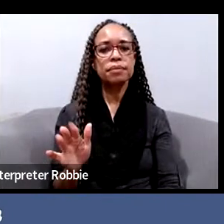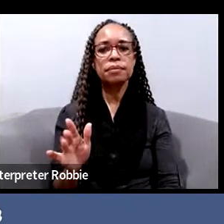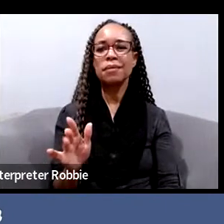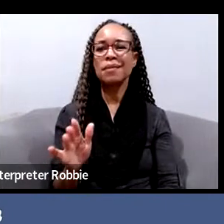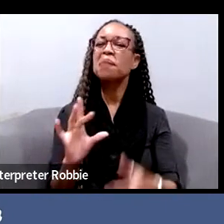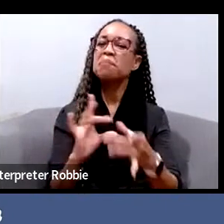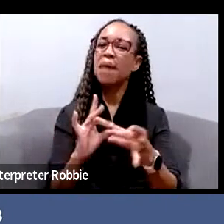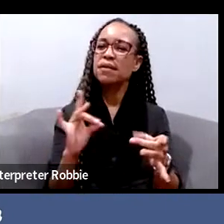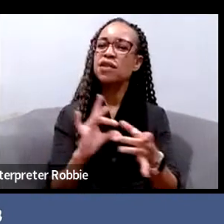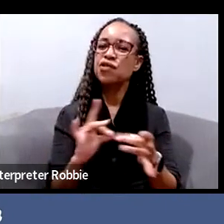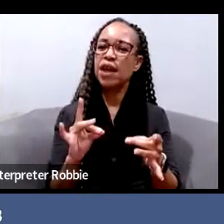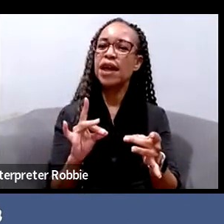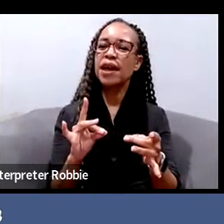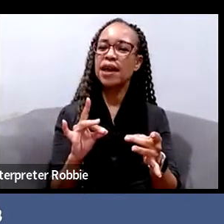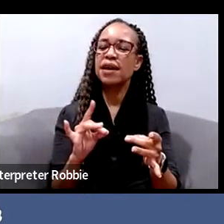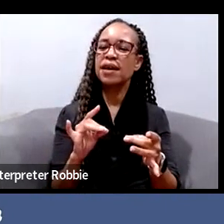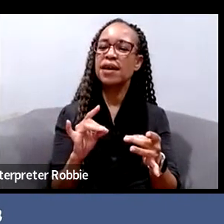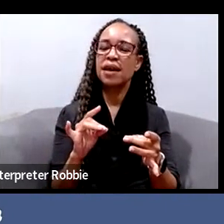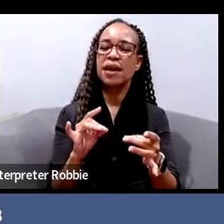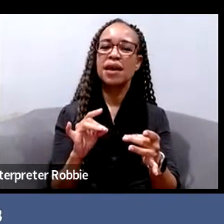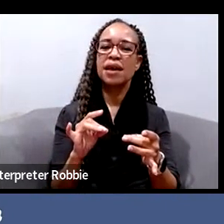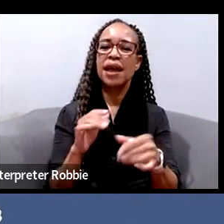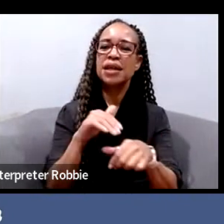messaging that indicates that